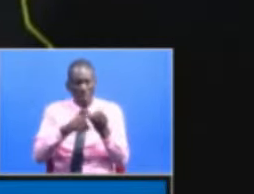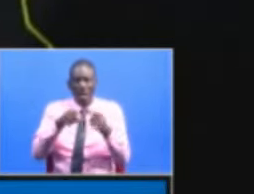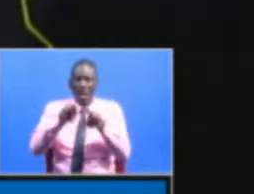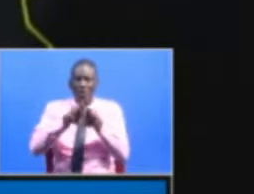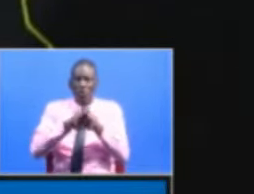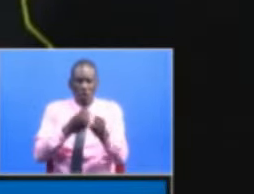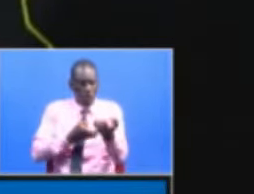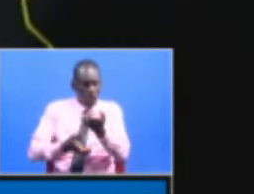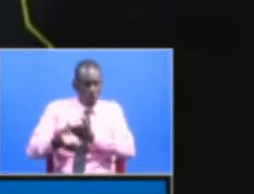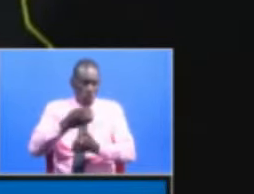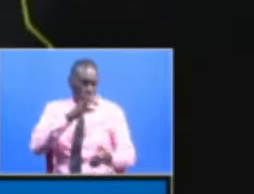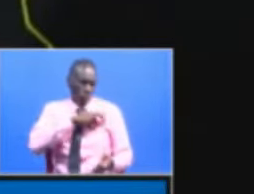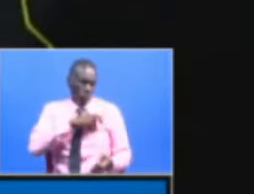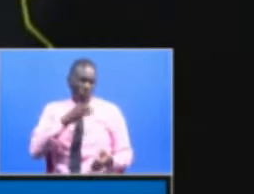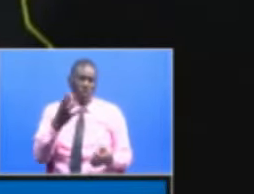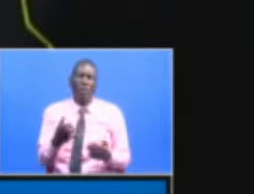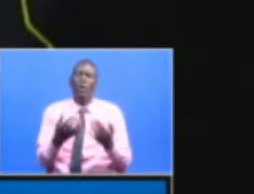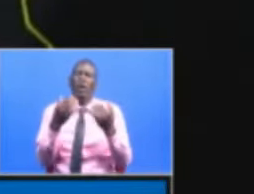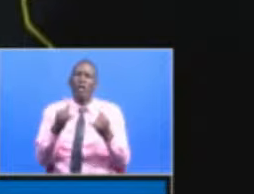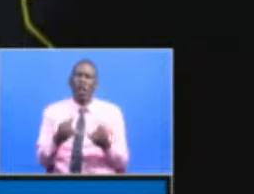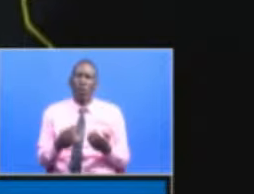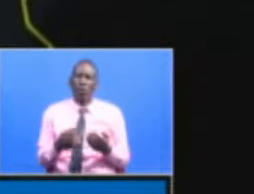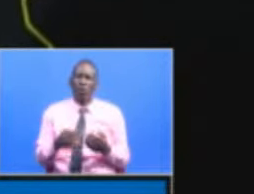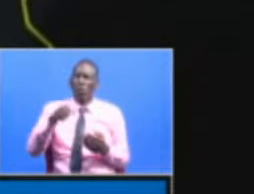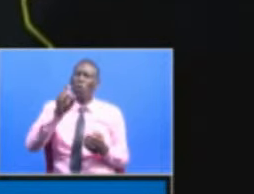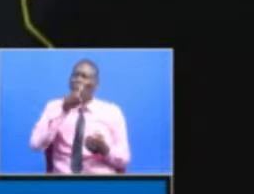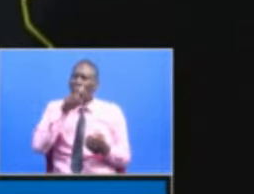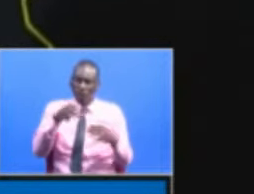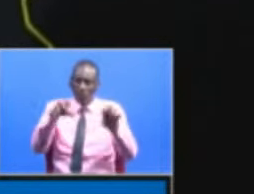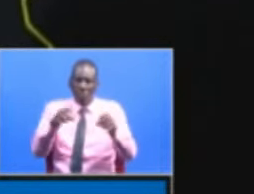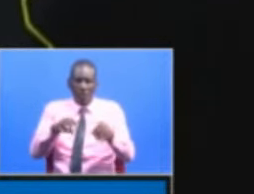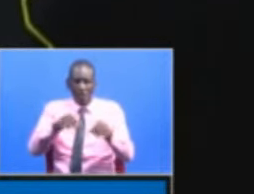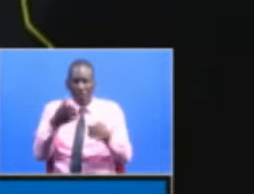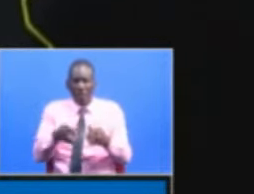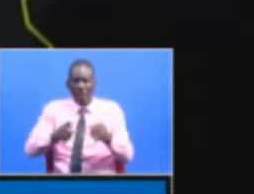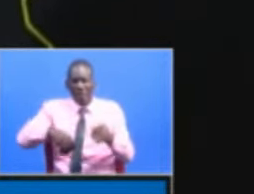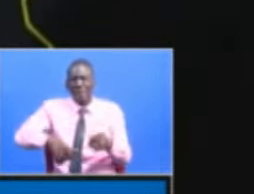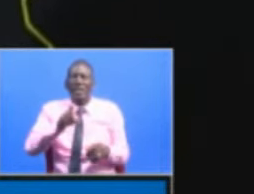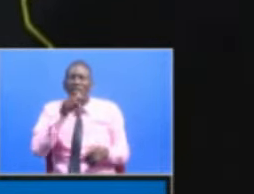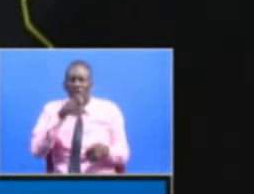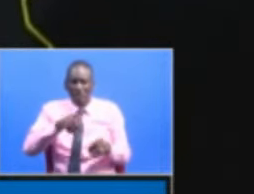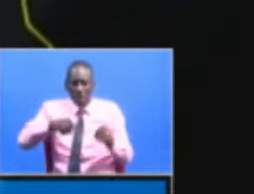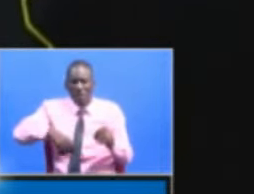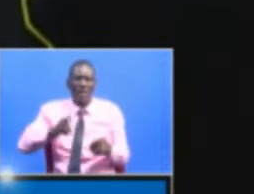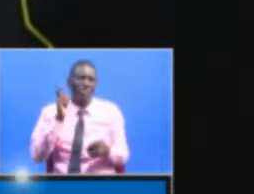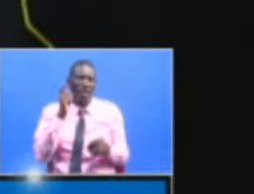economic income. So poultry farming is also another thing. They can sell the chicken, they can sell the eggs,